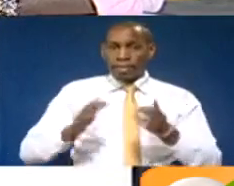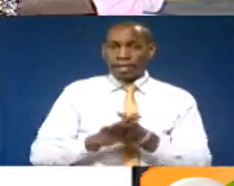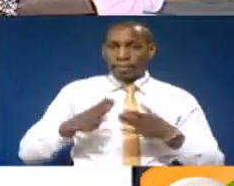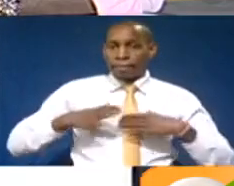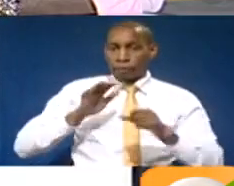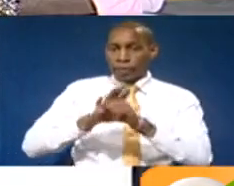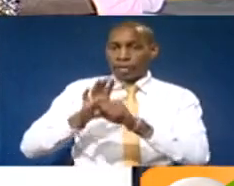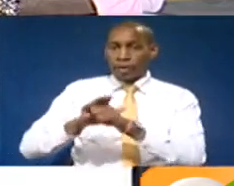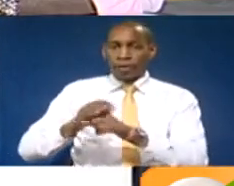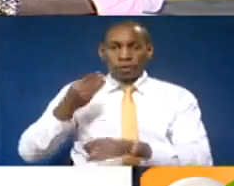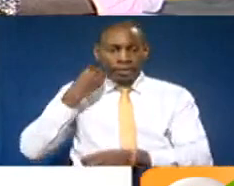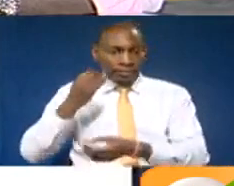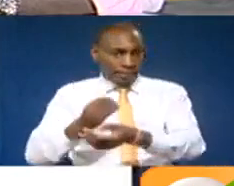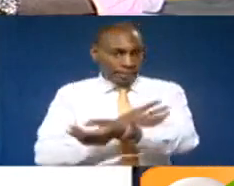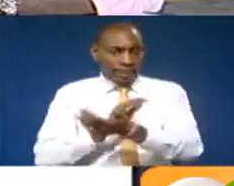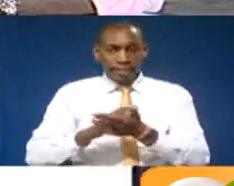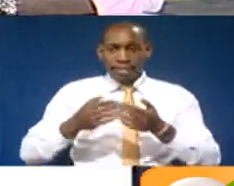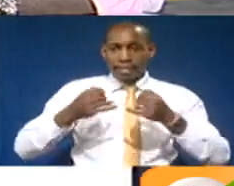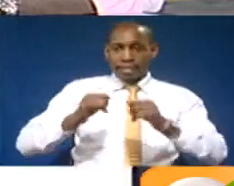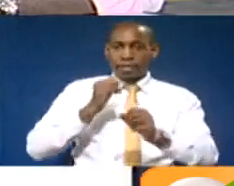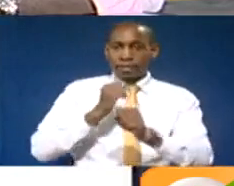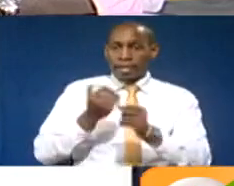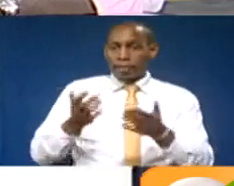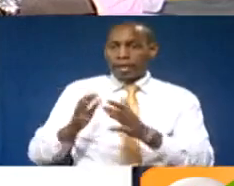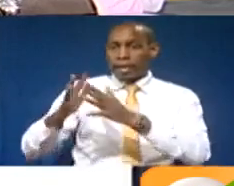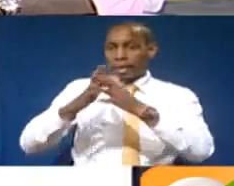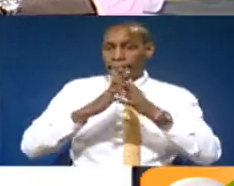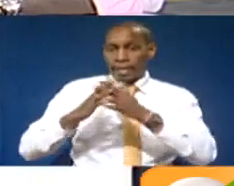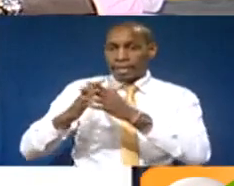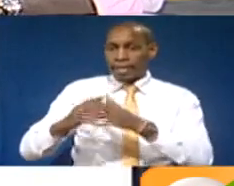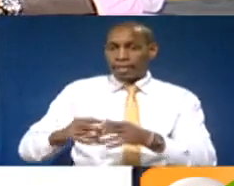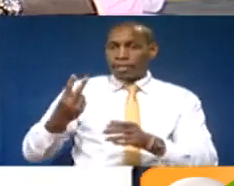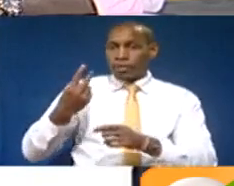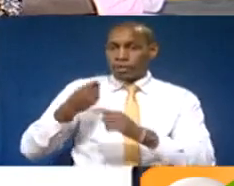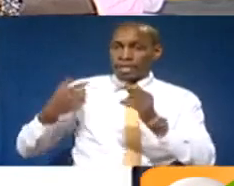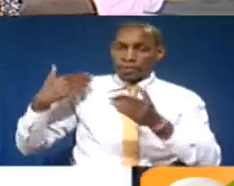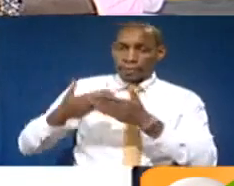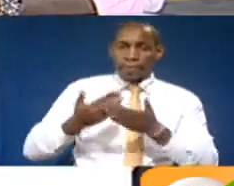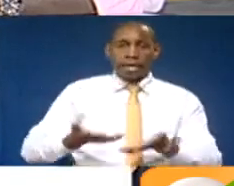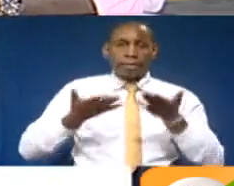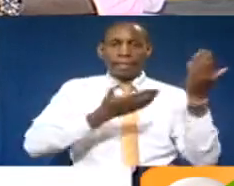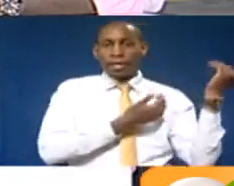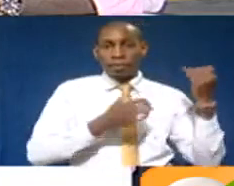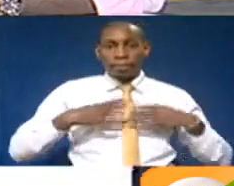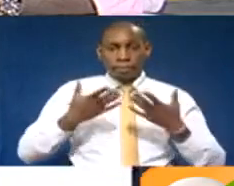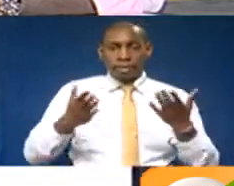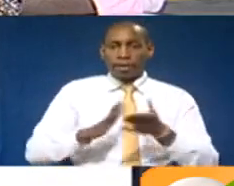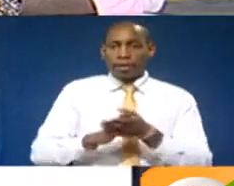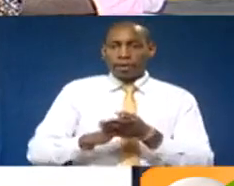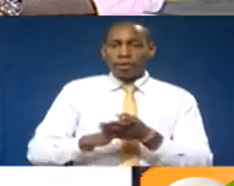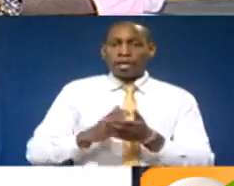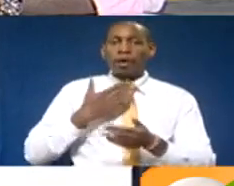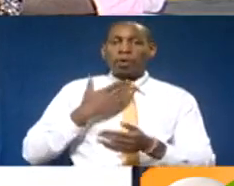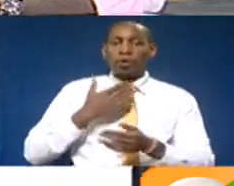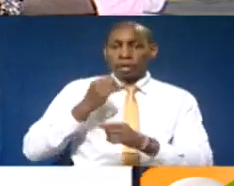people suffering from rectal cancer. The trials carried out in the United States over the last 2 years has given hope to those working on treatment